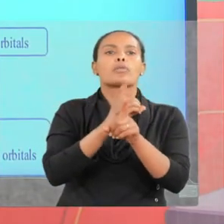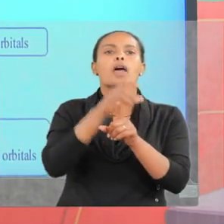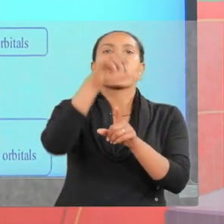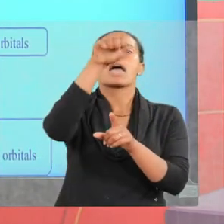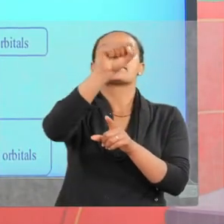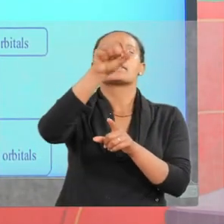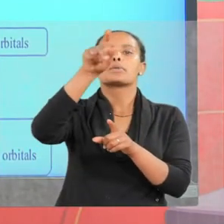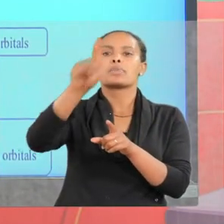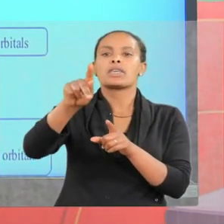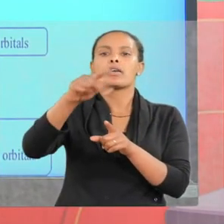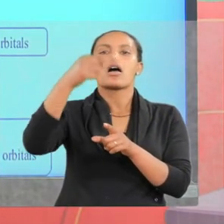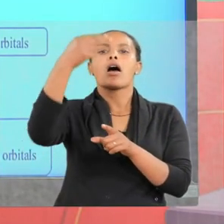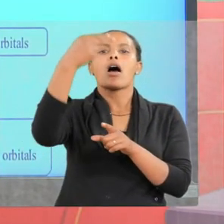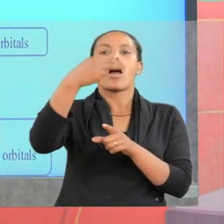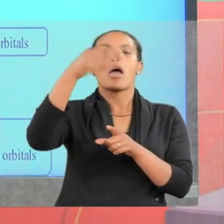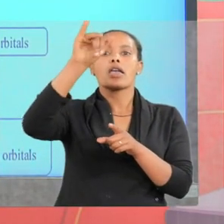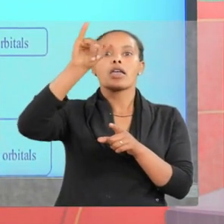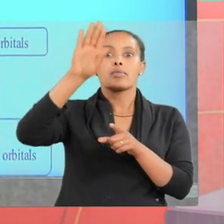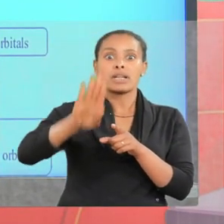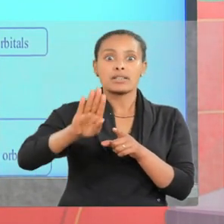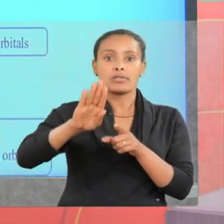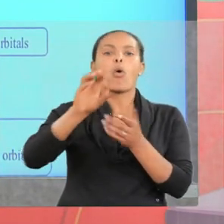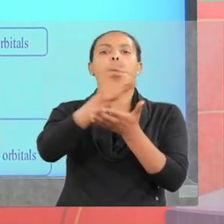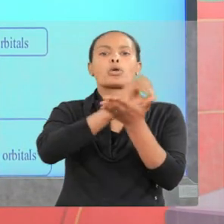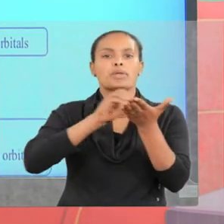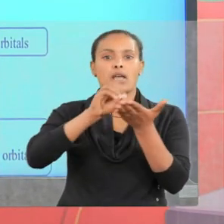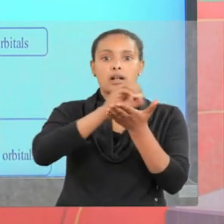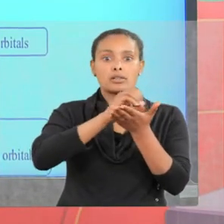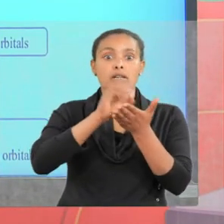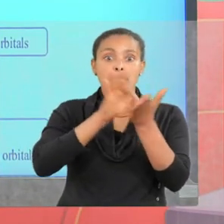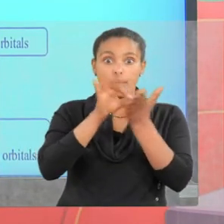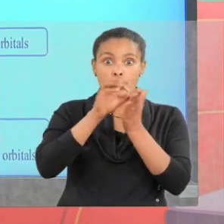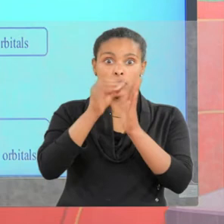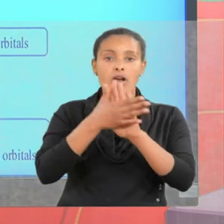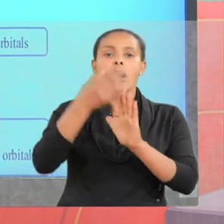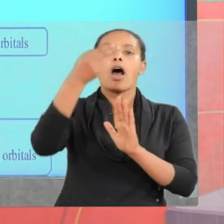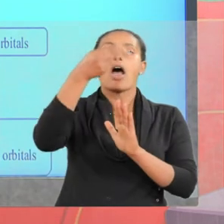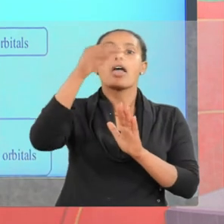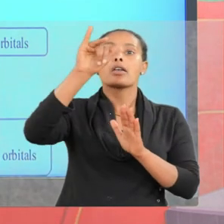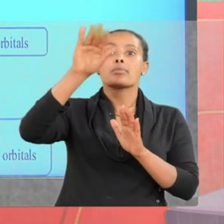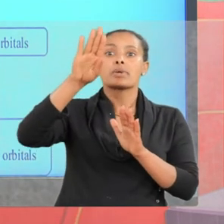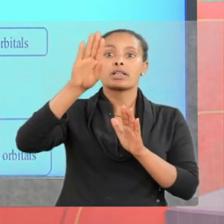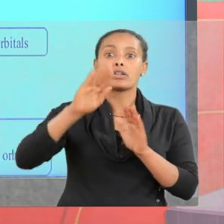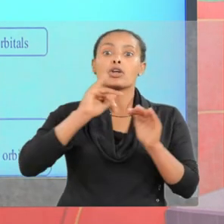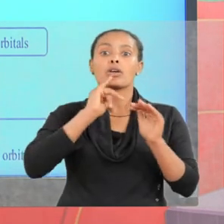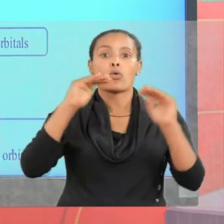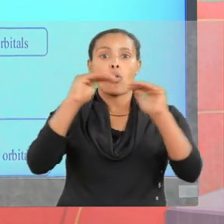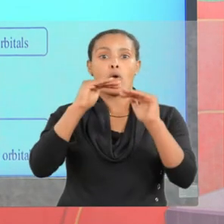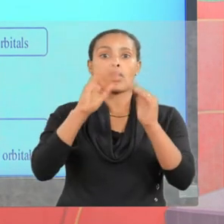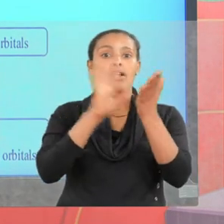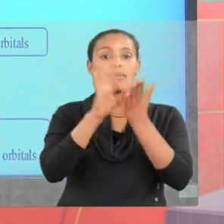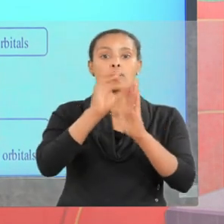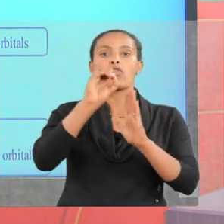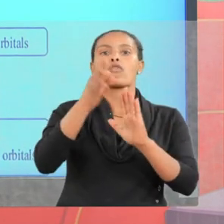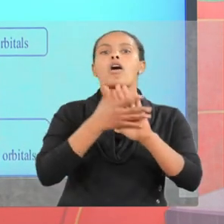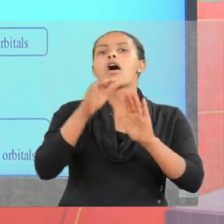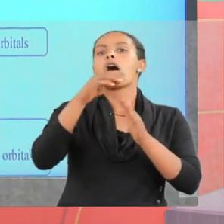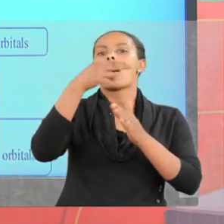sp hybrid orbital. The number of hybrid orbital equal the number